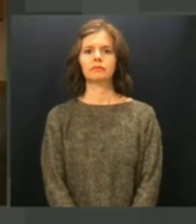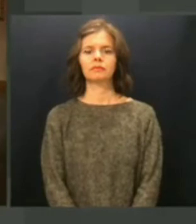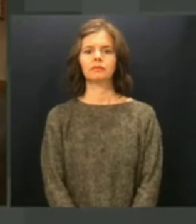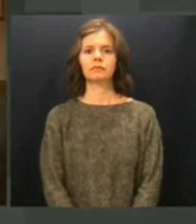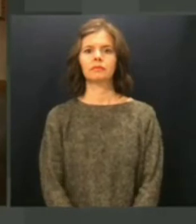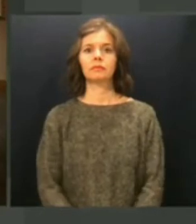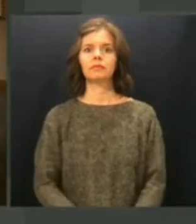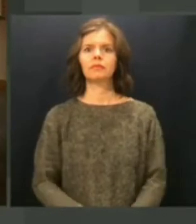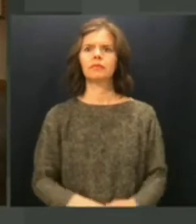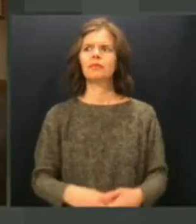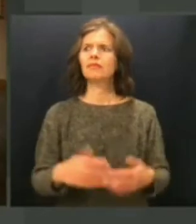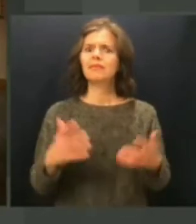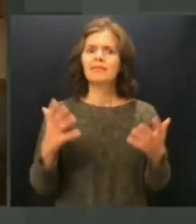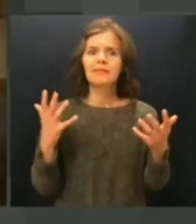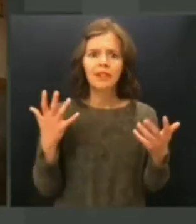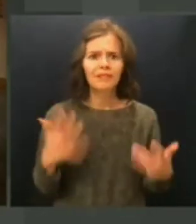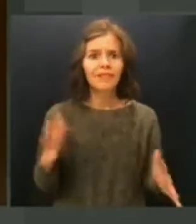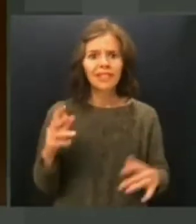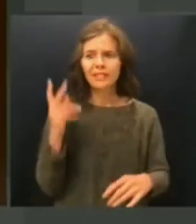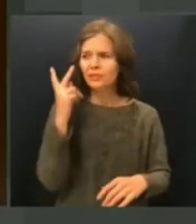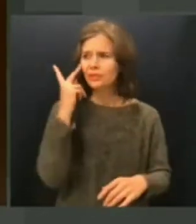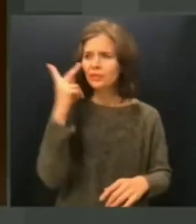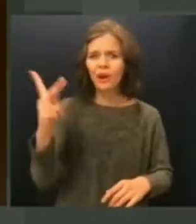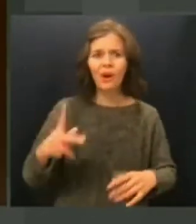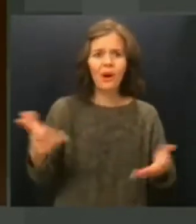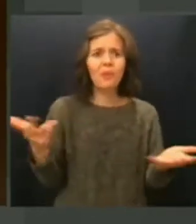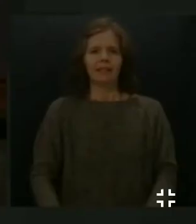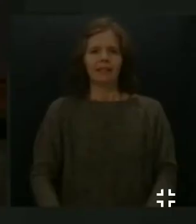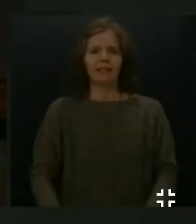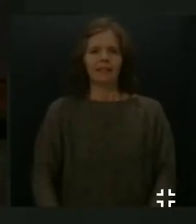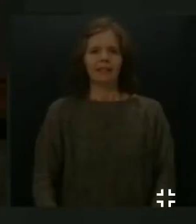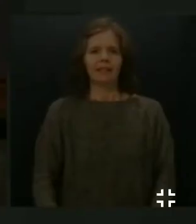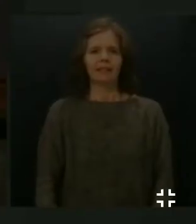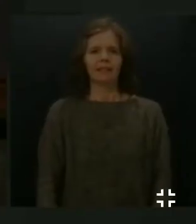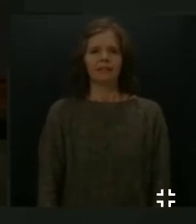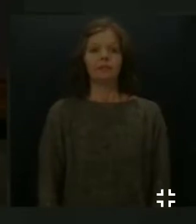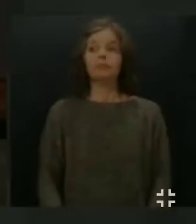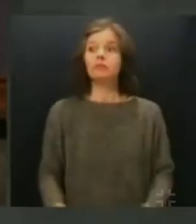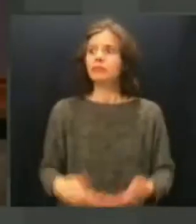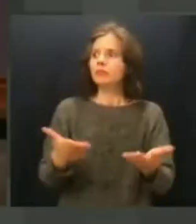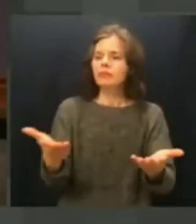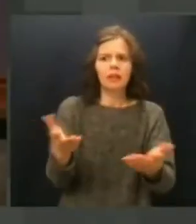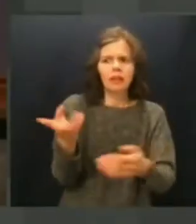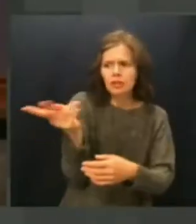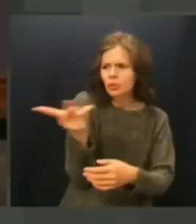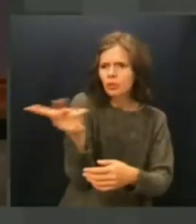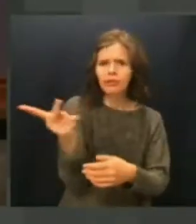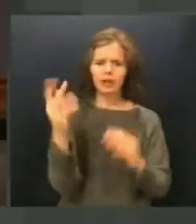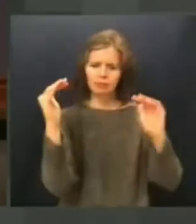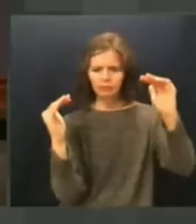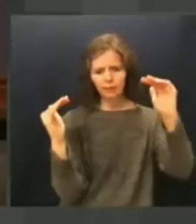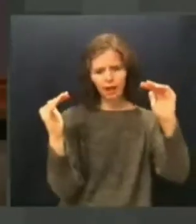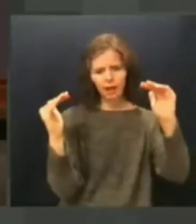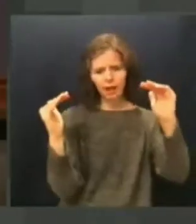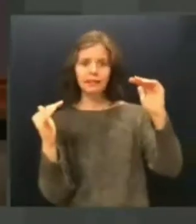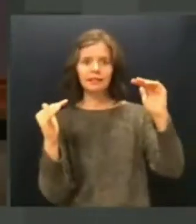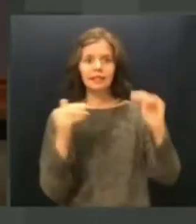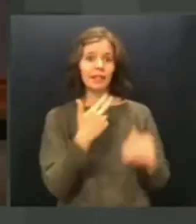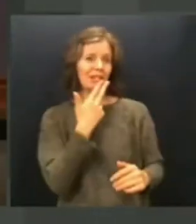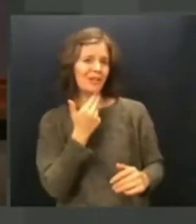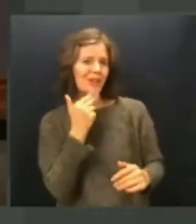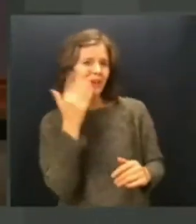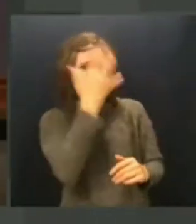did we just see? It's a very different mob. But also really, really terrifying. How